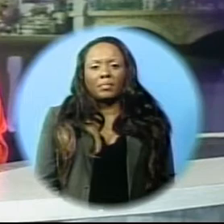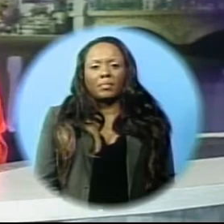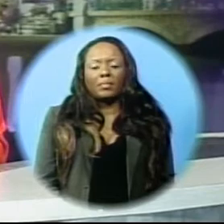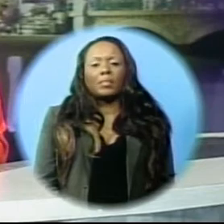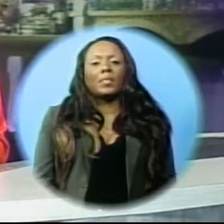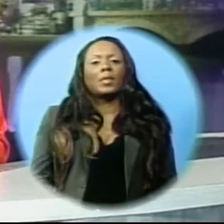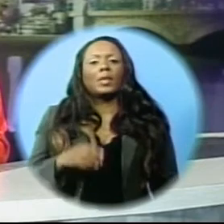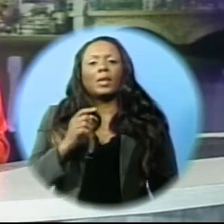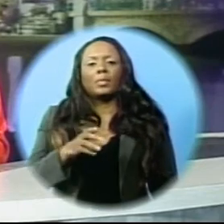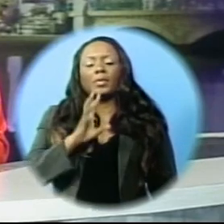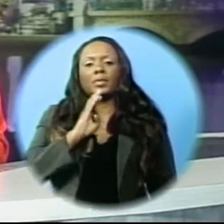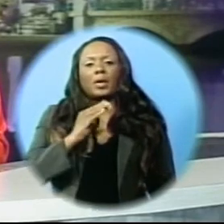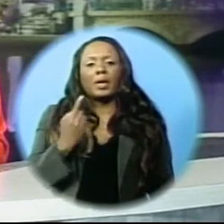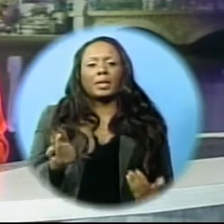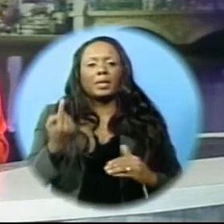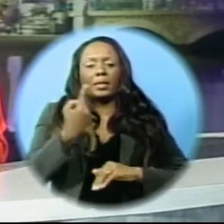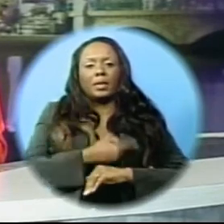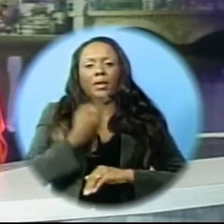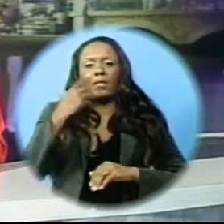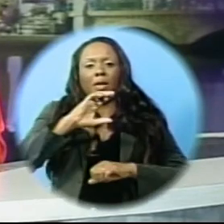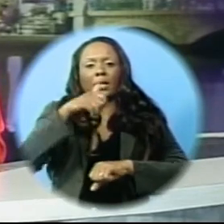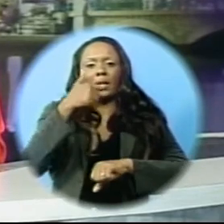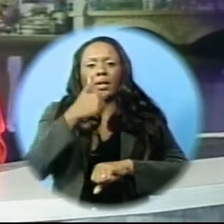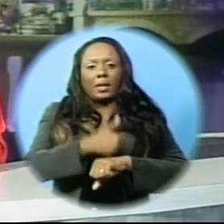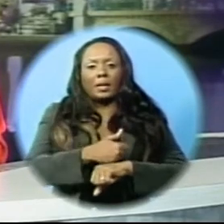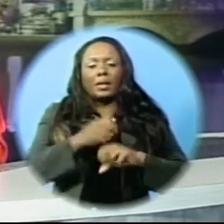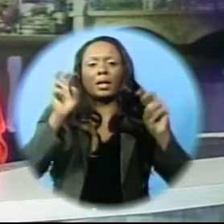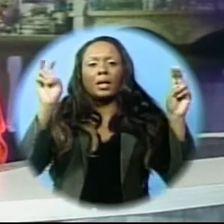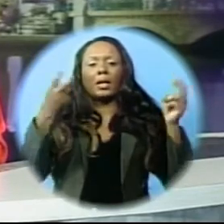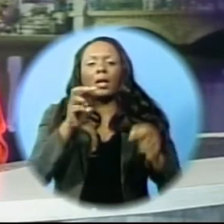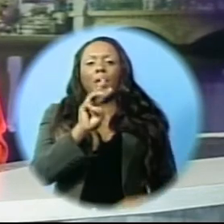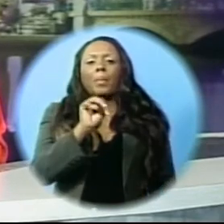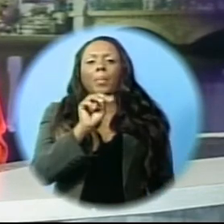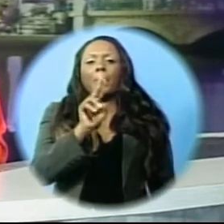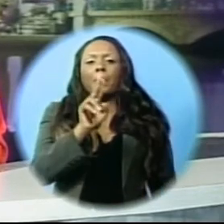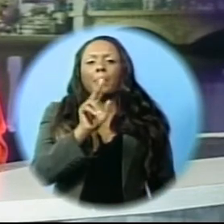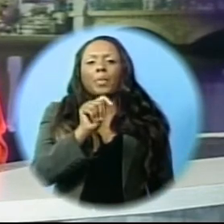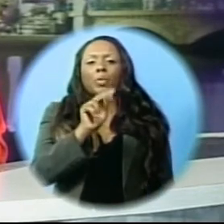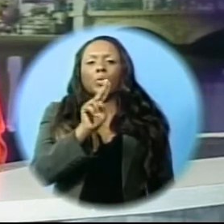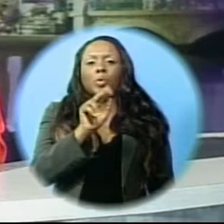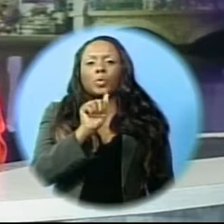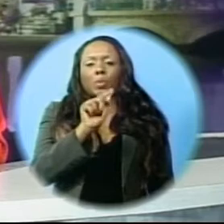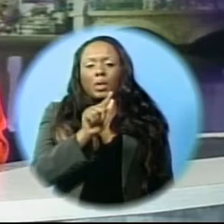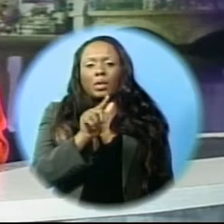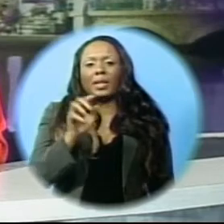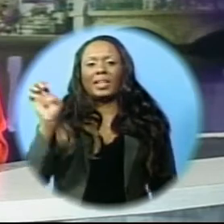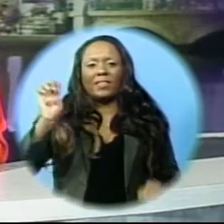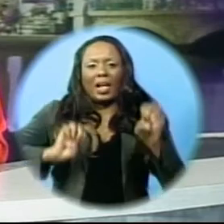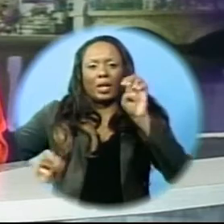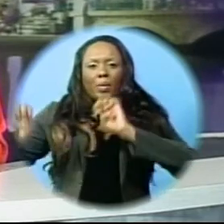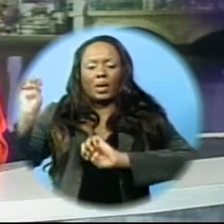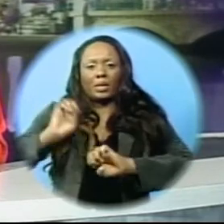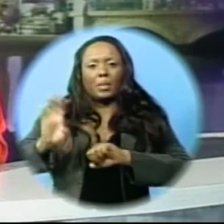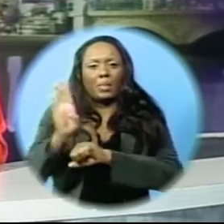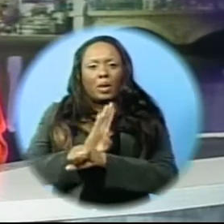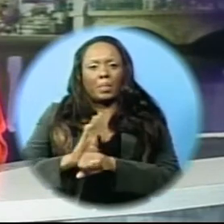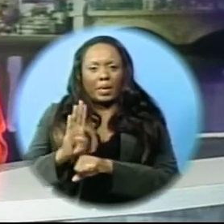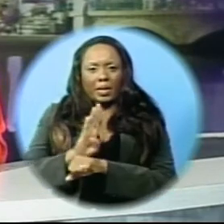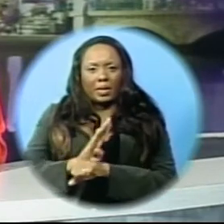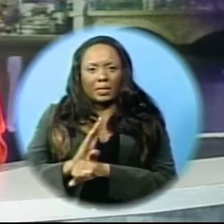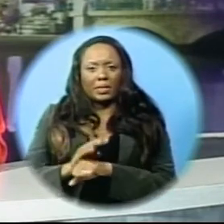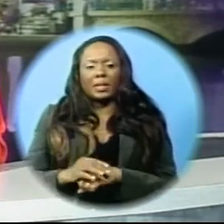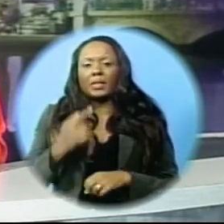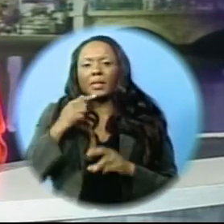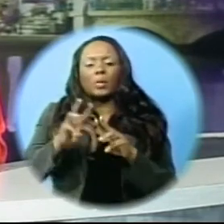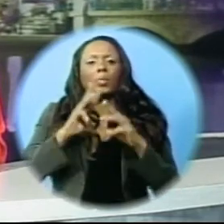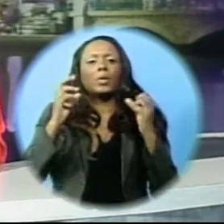Mr. Brathwaite's remarks came at the launch of Mutual Evaluation Barbados at the Radisson Aquatica. He says the workshop is part of the